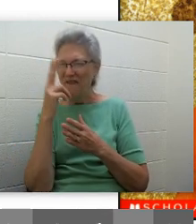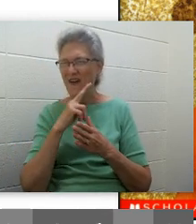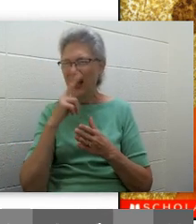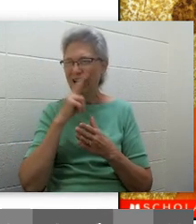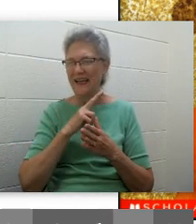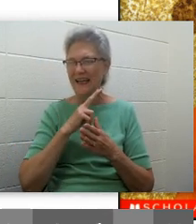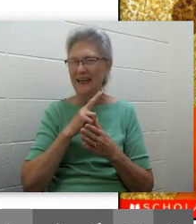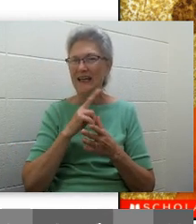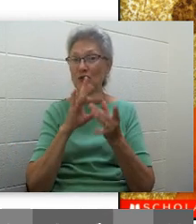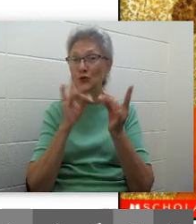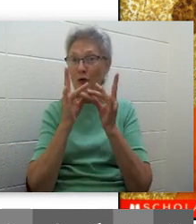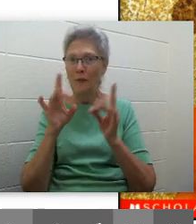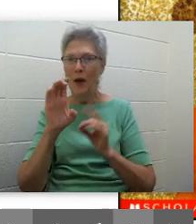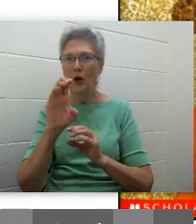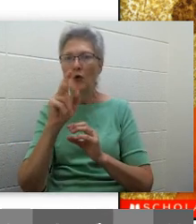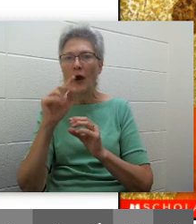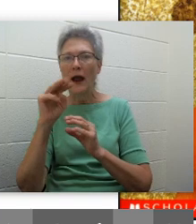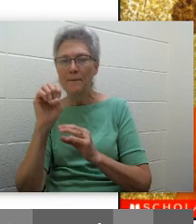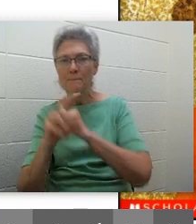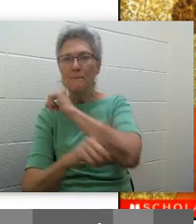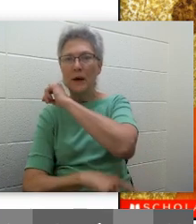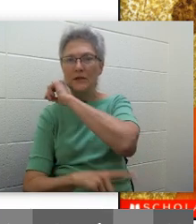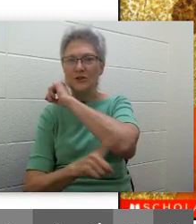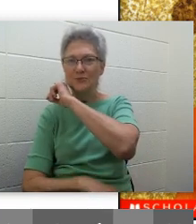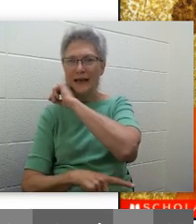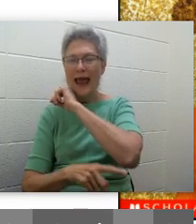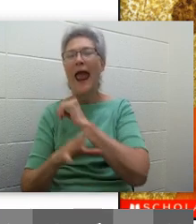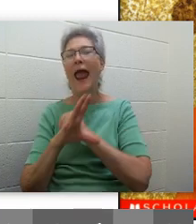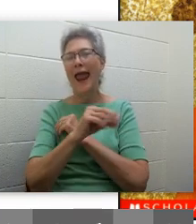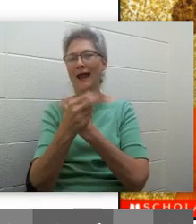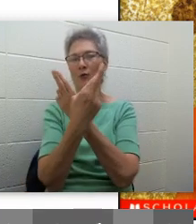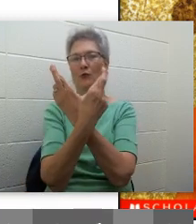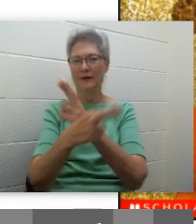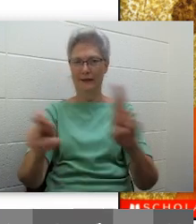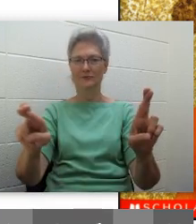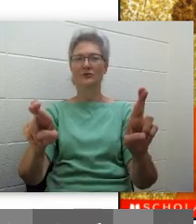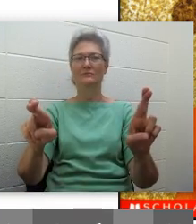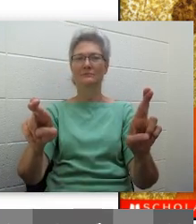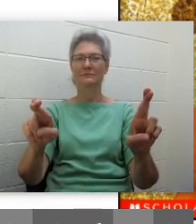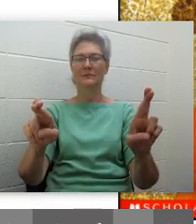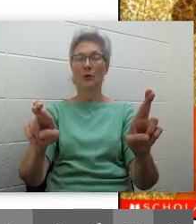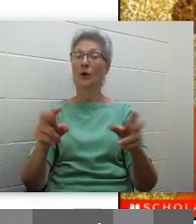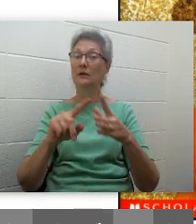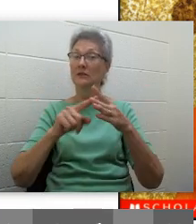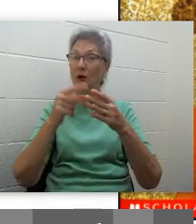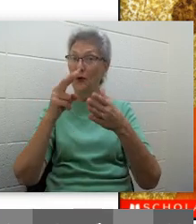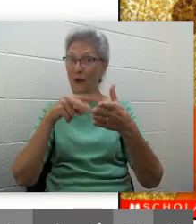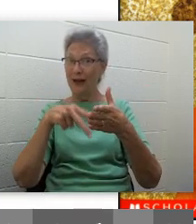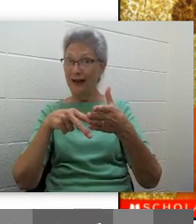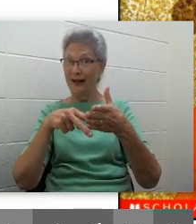humorous tale of crime and punishment and redemption. We're going to start reading